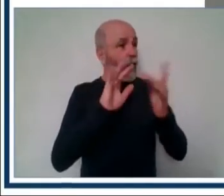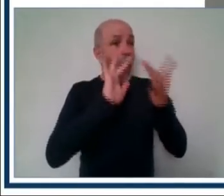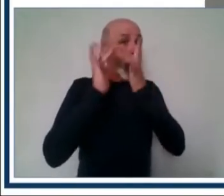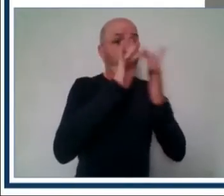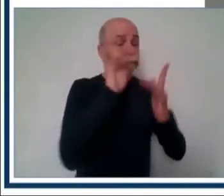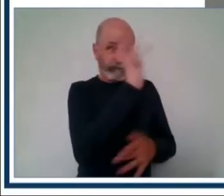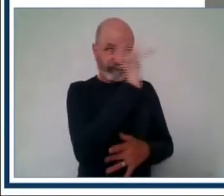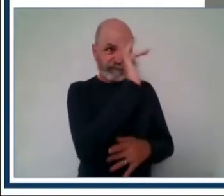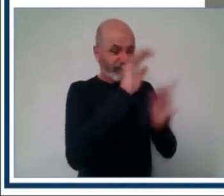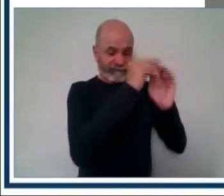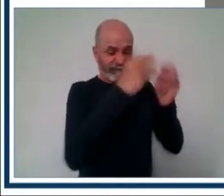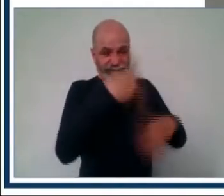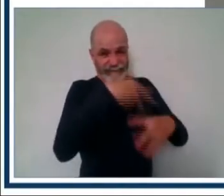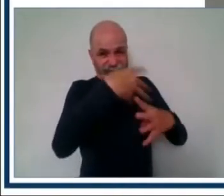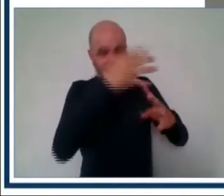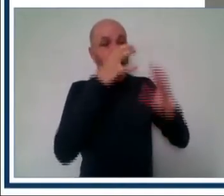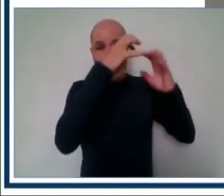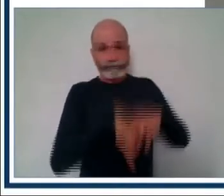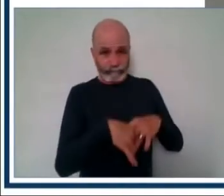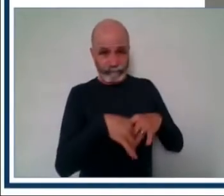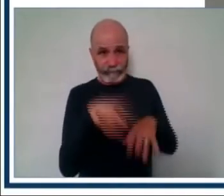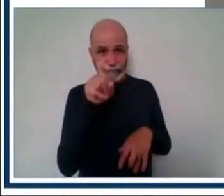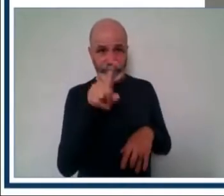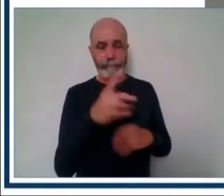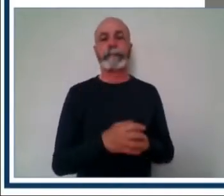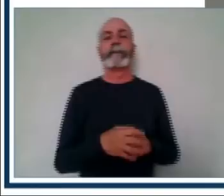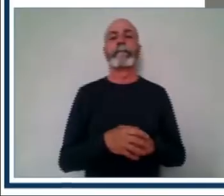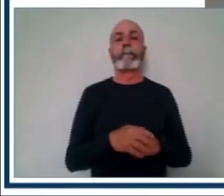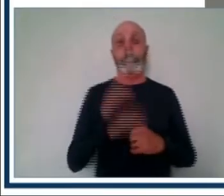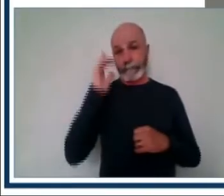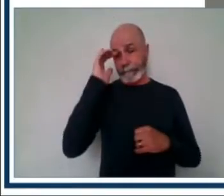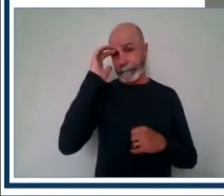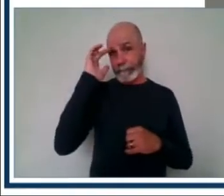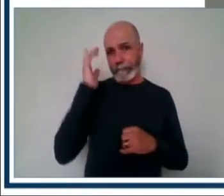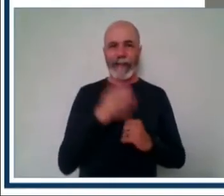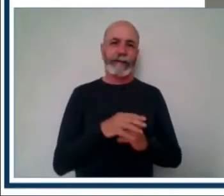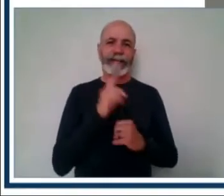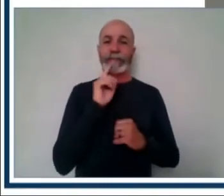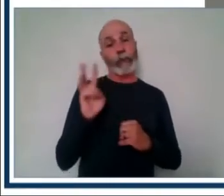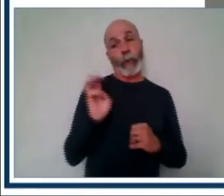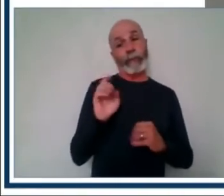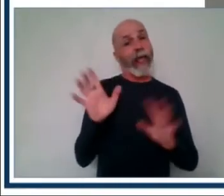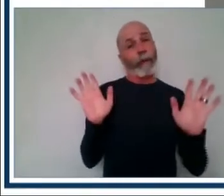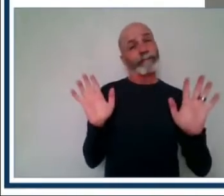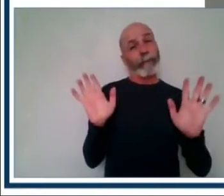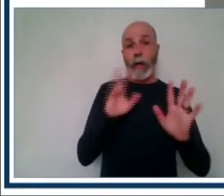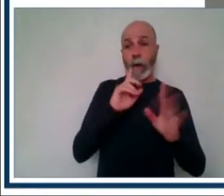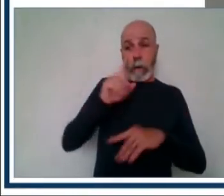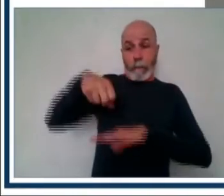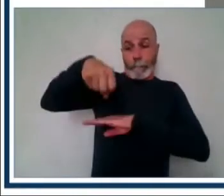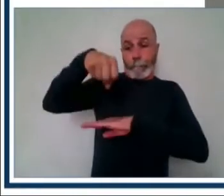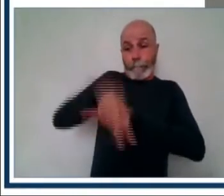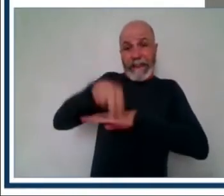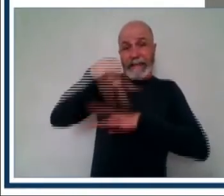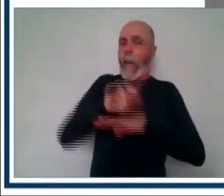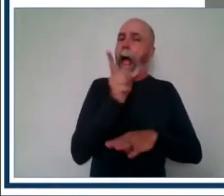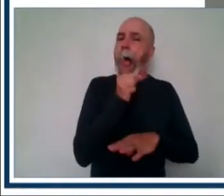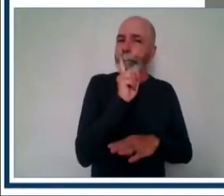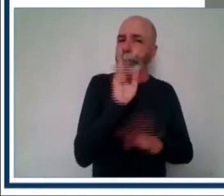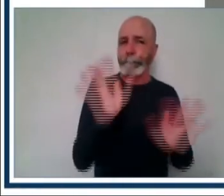certainly, first of all, it's not opening just at the stroke of midnight. So we'll have more to say on this tomorrow